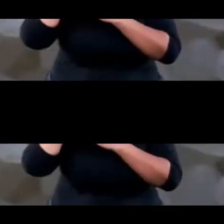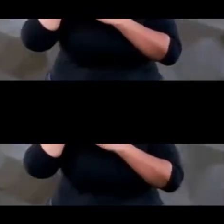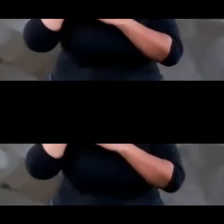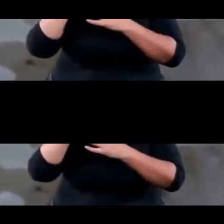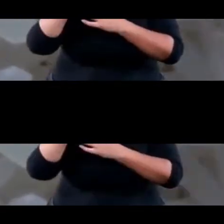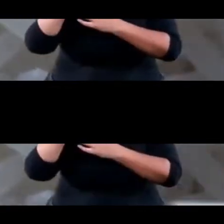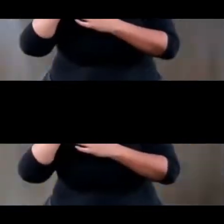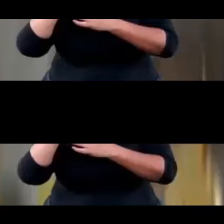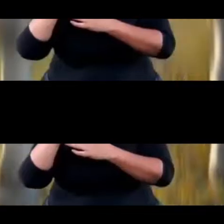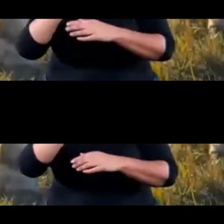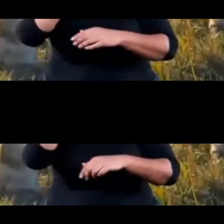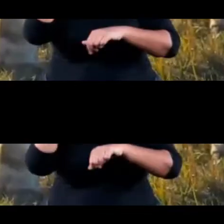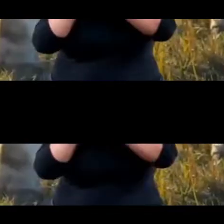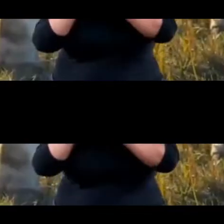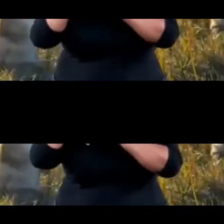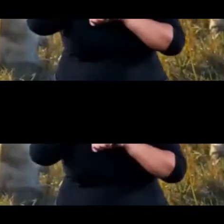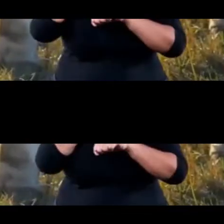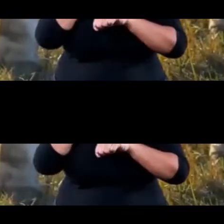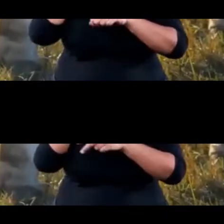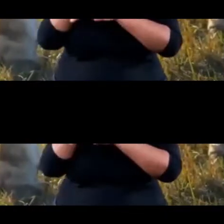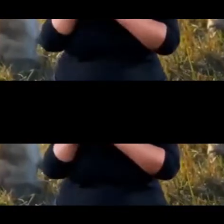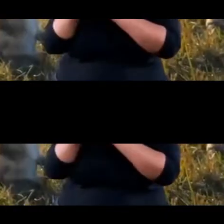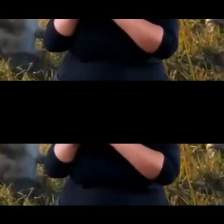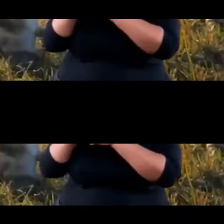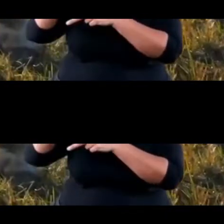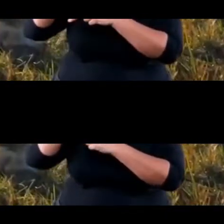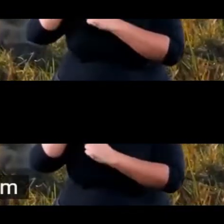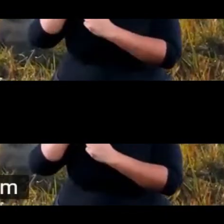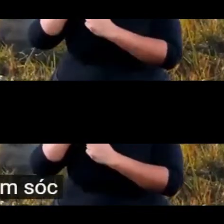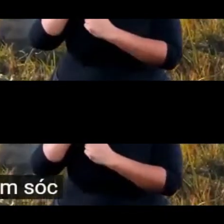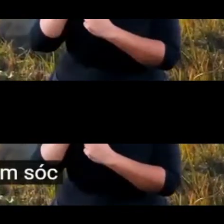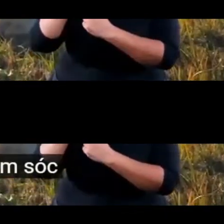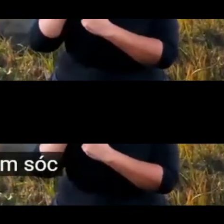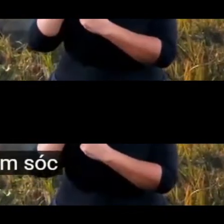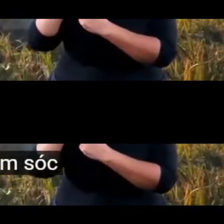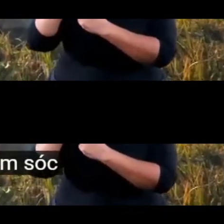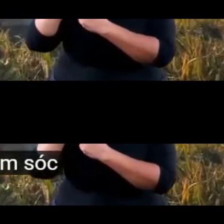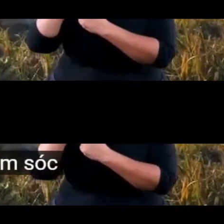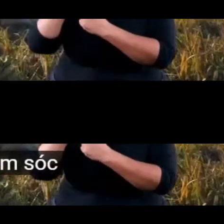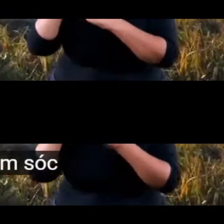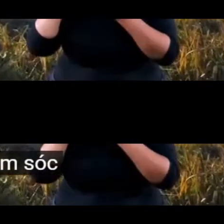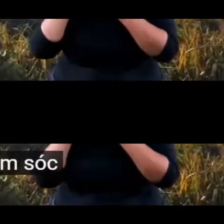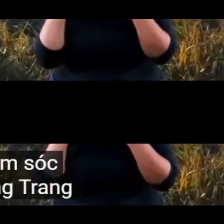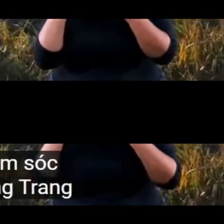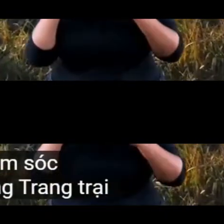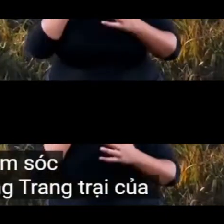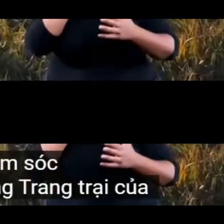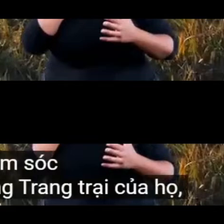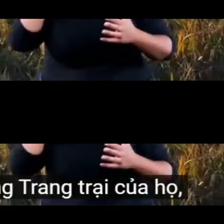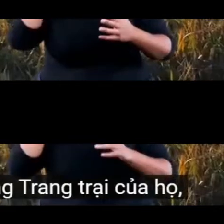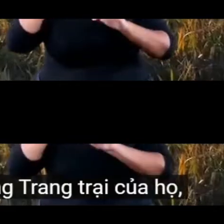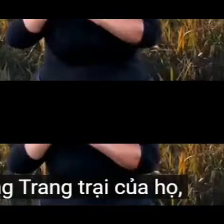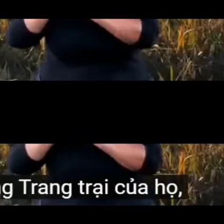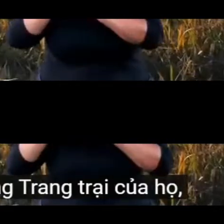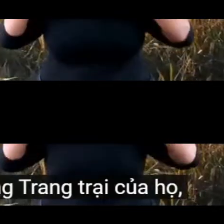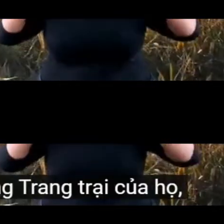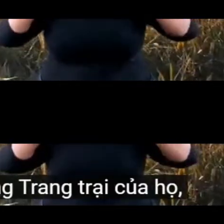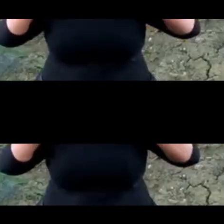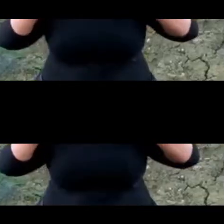rice. Another job for a farmer was caring for their livestock or the animals on their